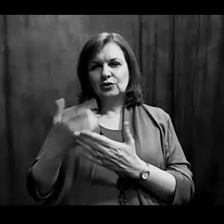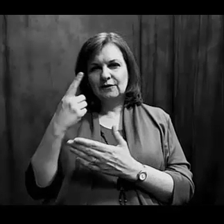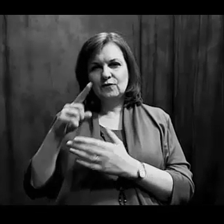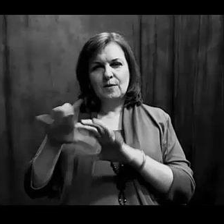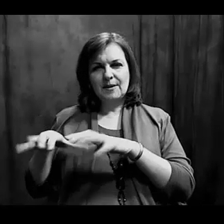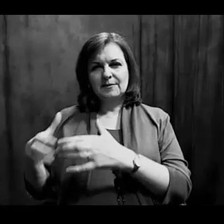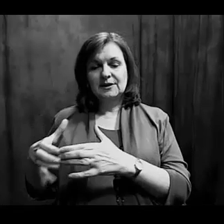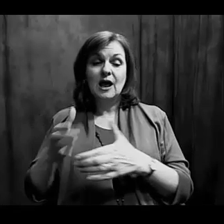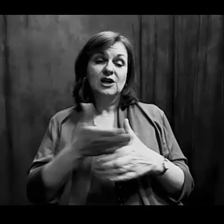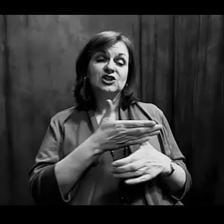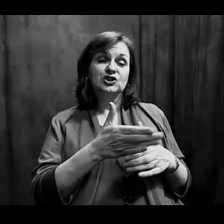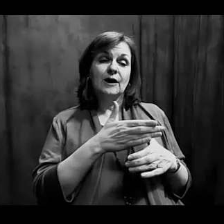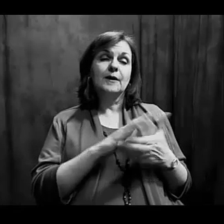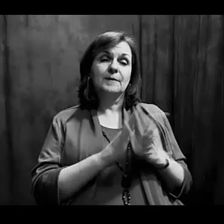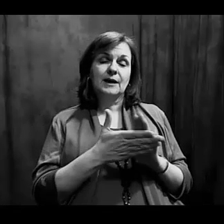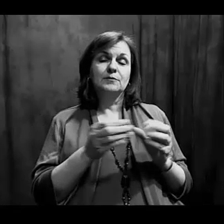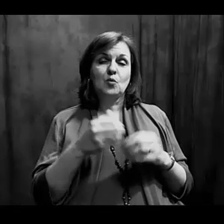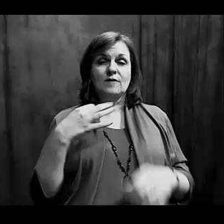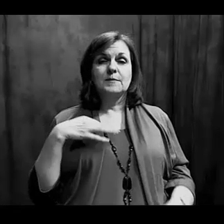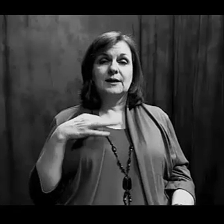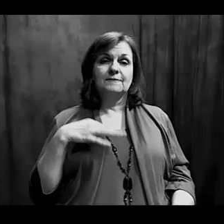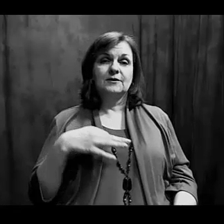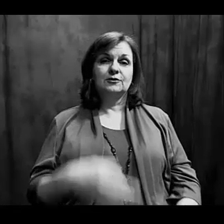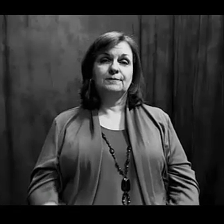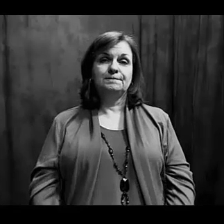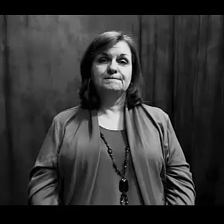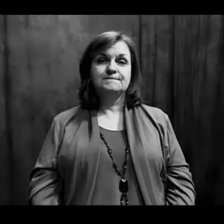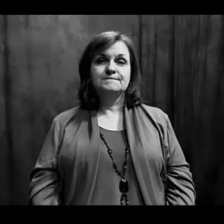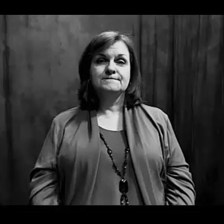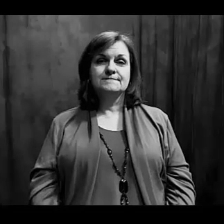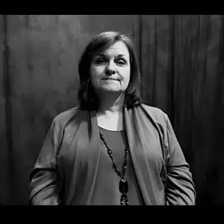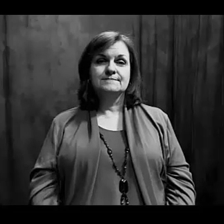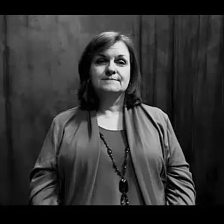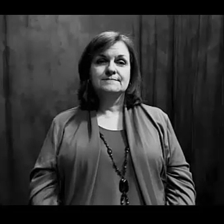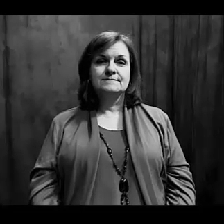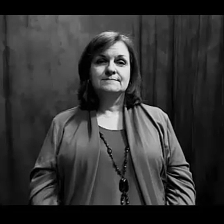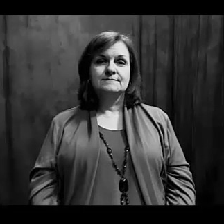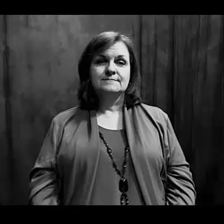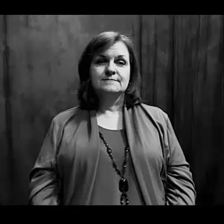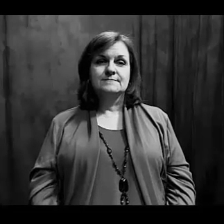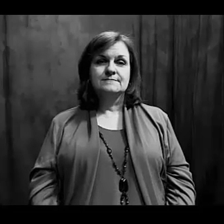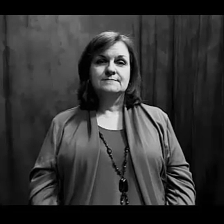not good for a population, so sharing resources becomes much more valuable.